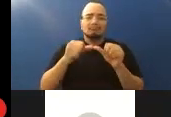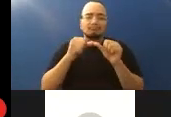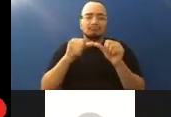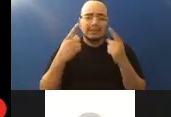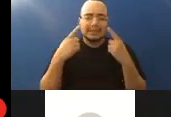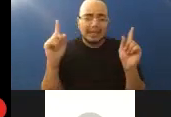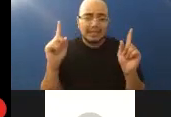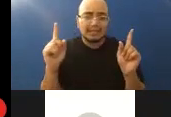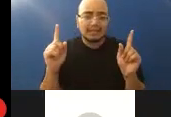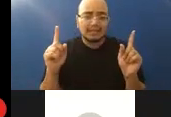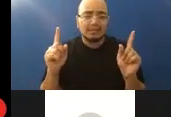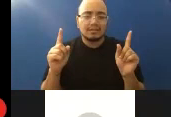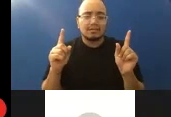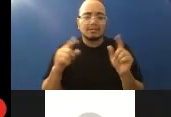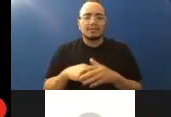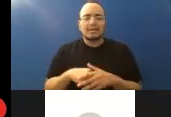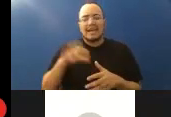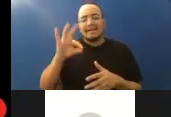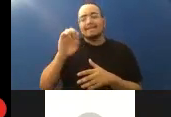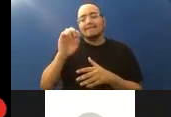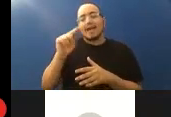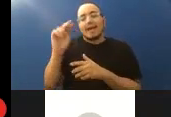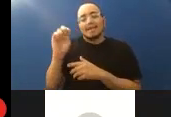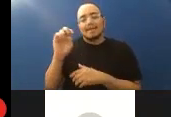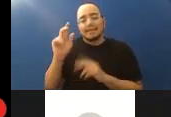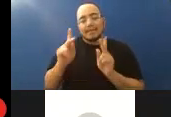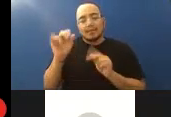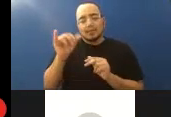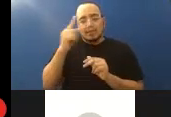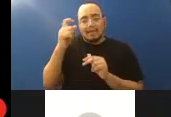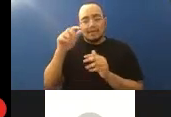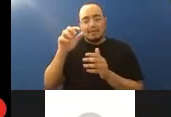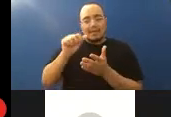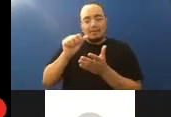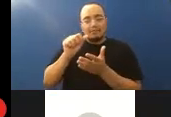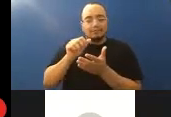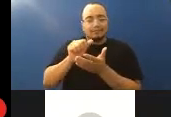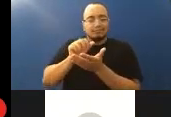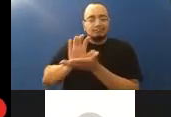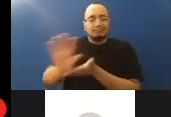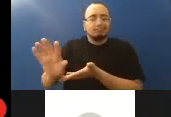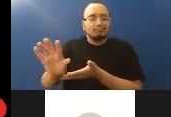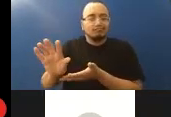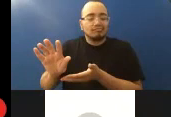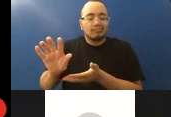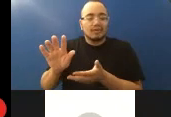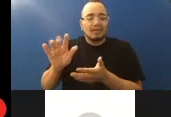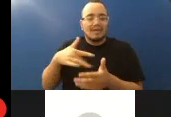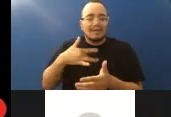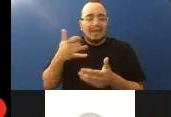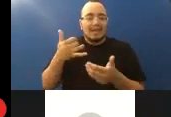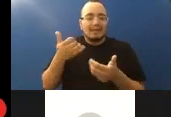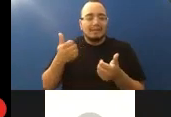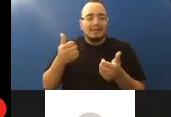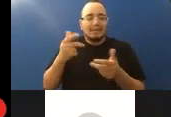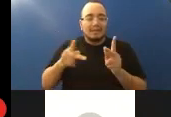well. Because they've been erased so long that sometimes it's hard to bring them up now. So